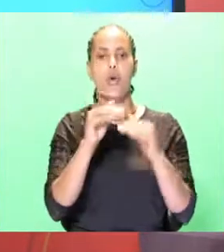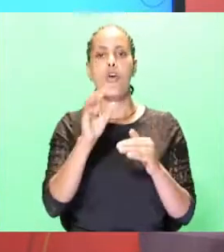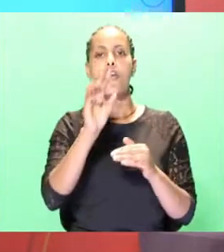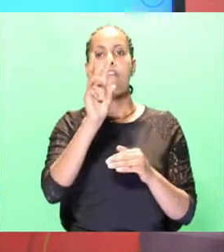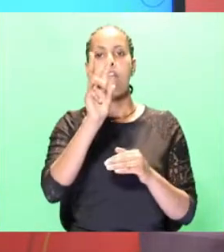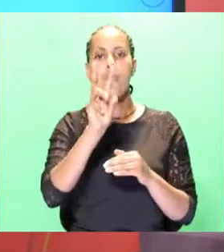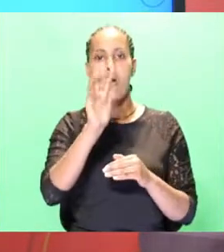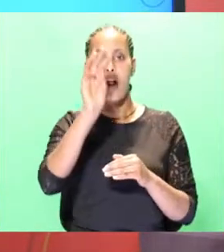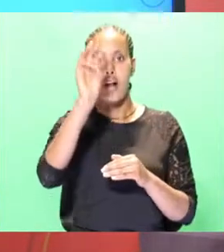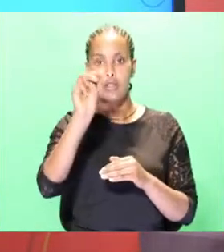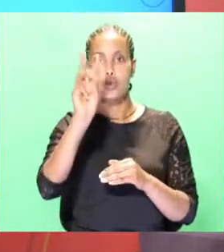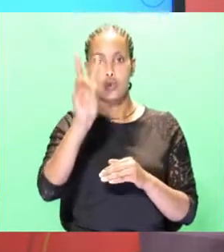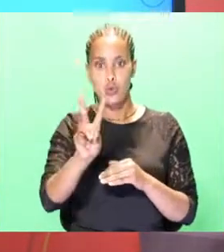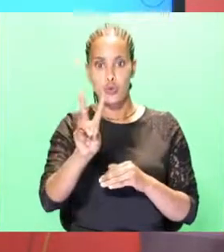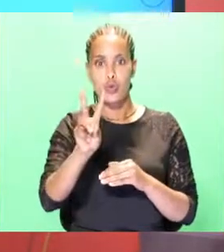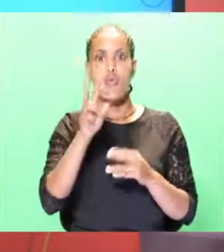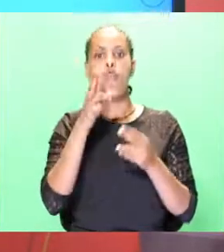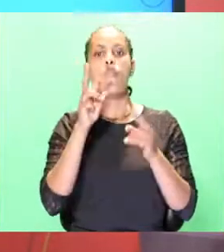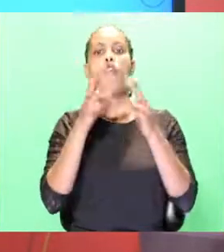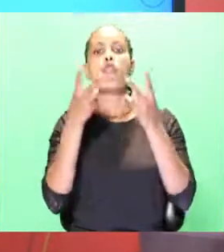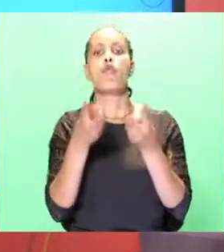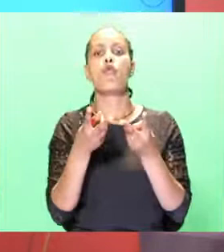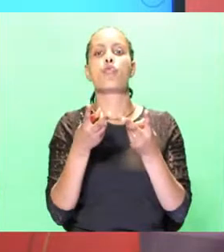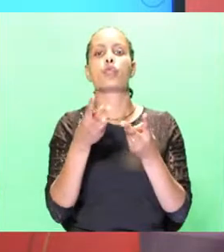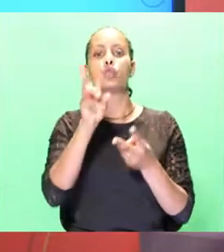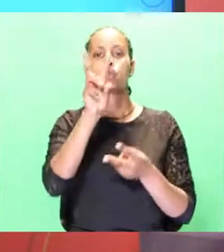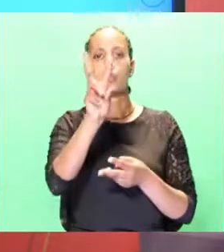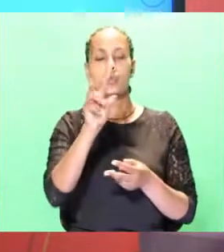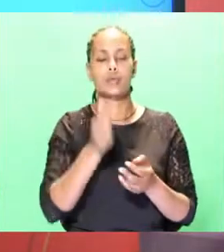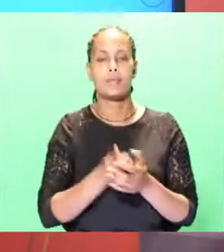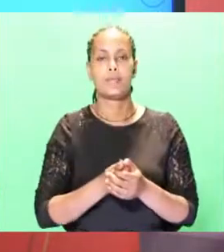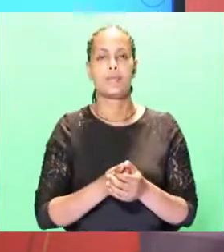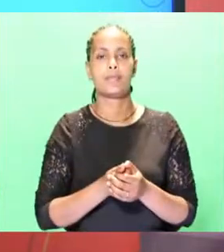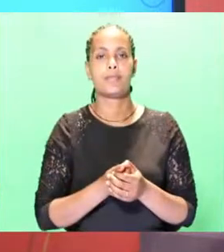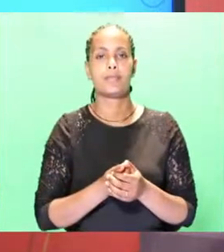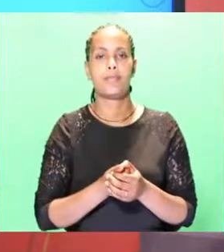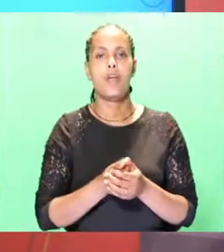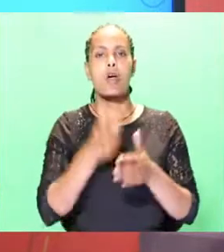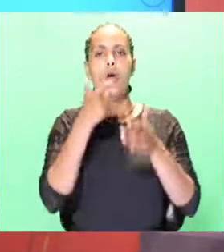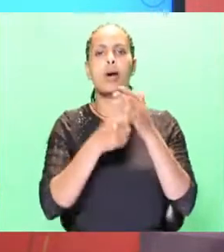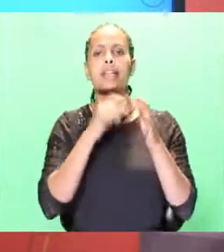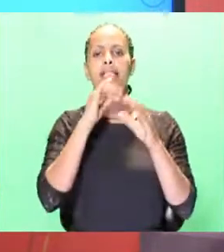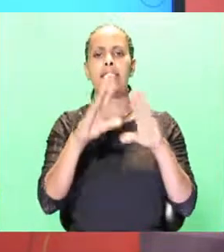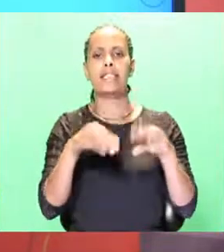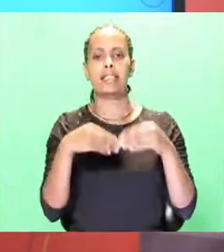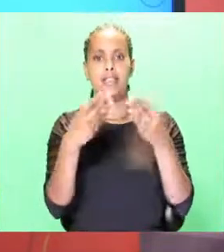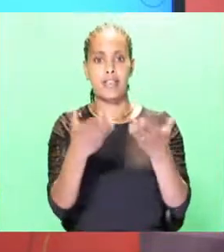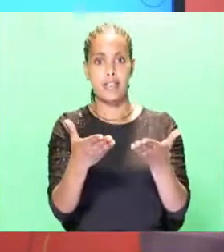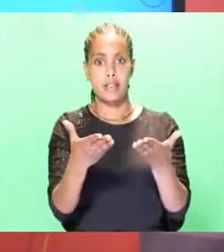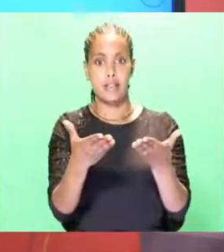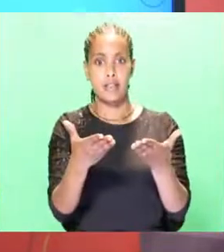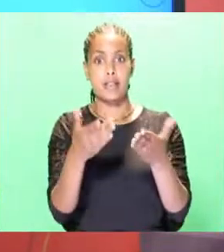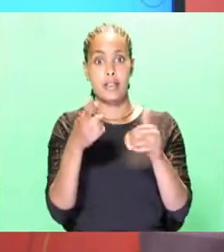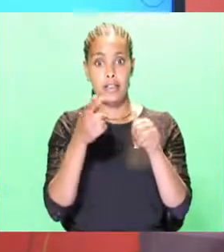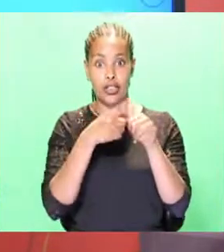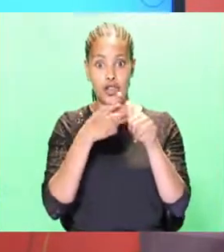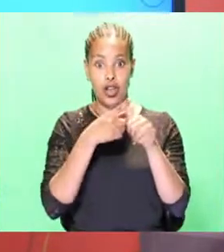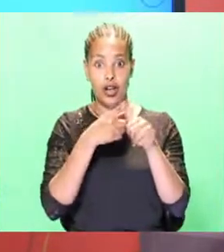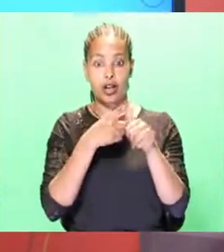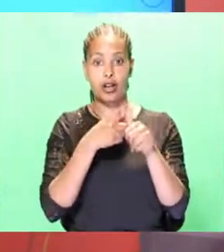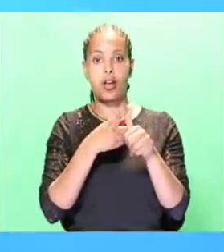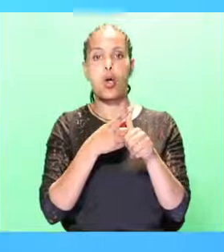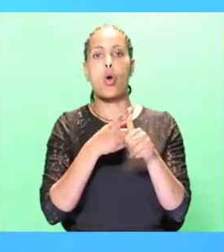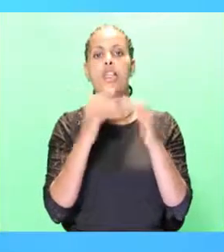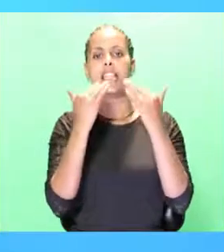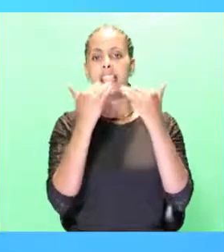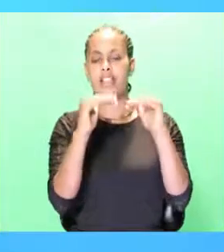2 times volume 2, V2. What is given? Initial